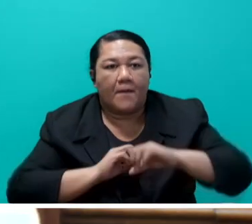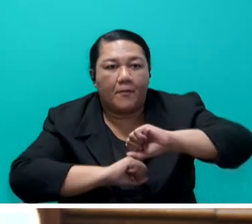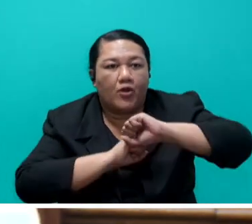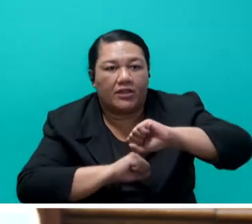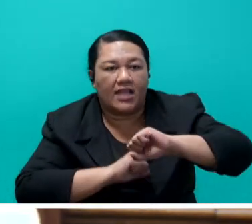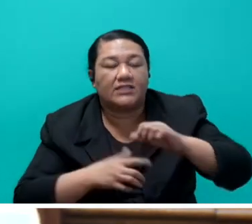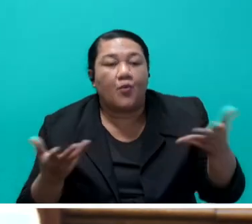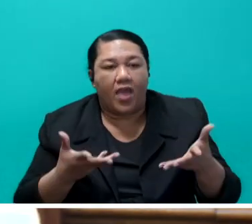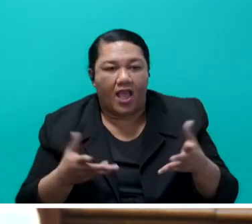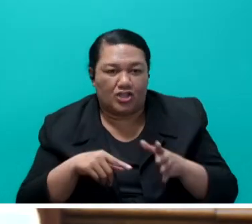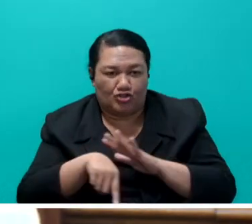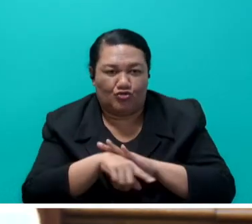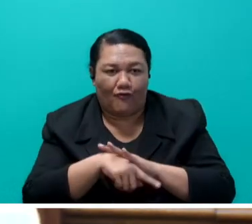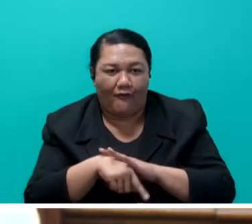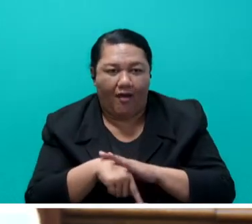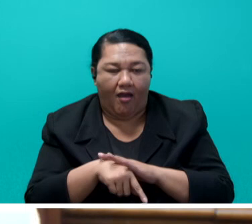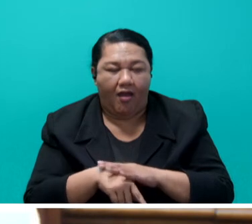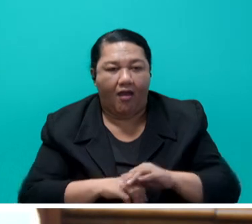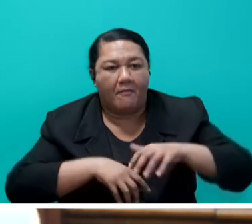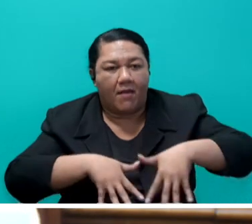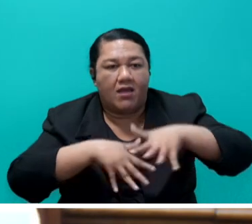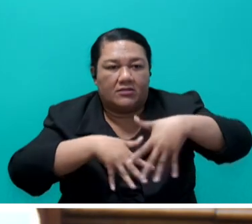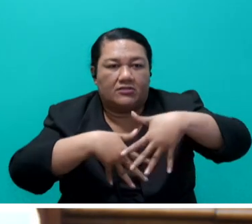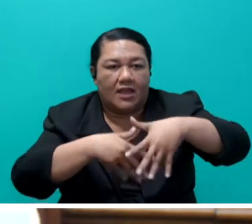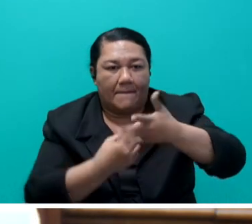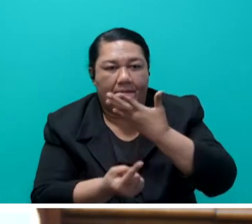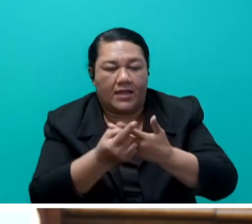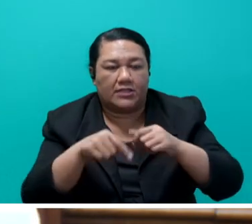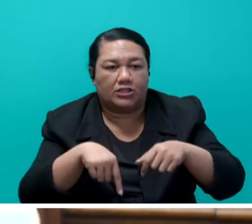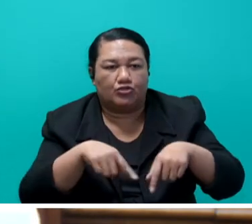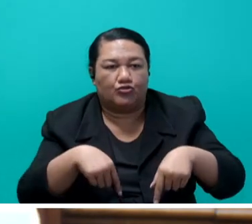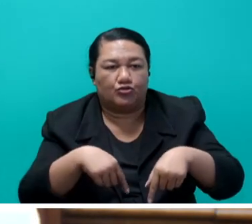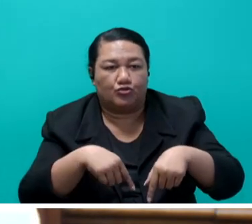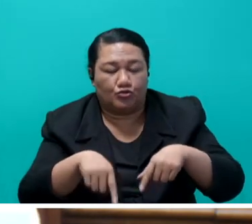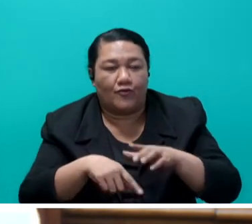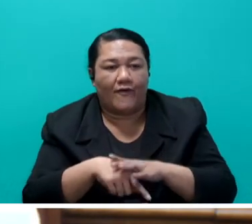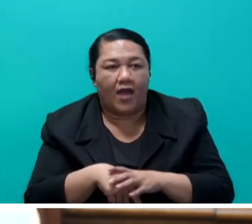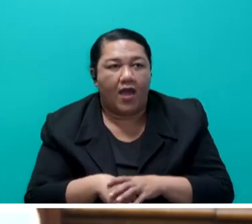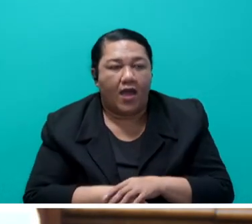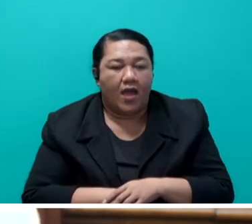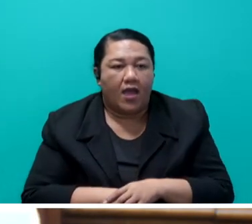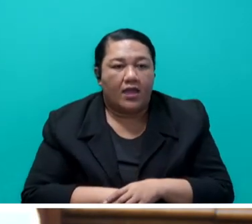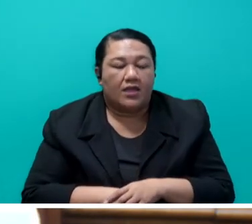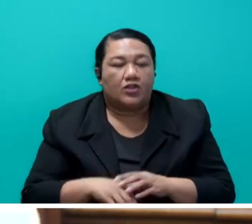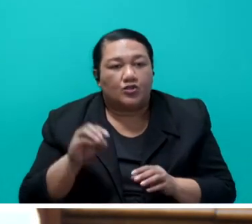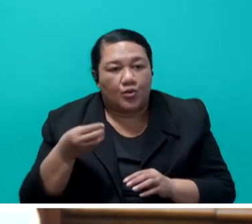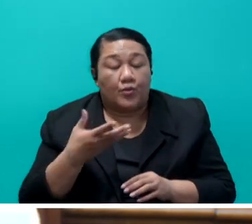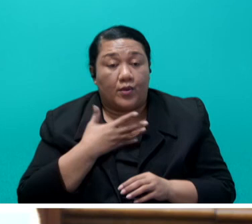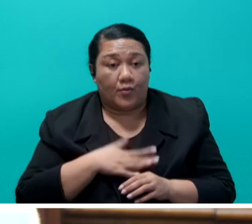Worth noting that the peaceful protest marked a significant step forward in our democratic nation.